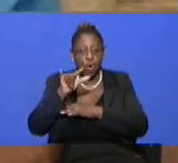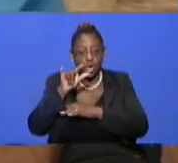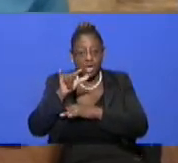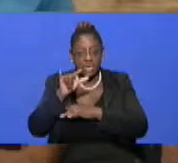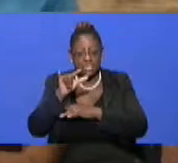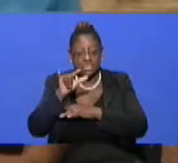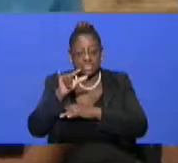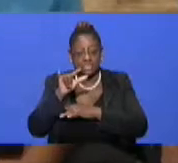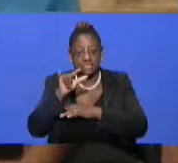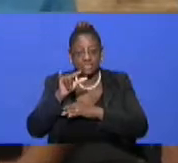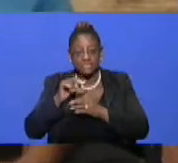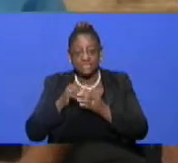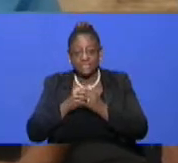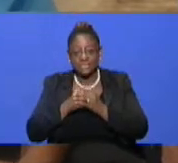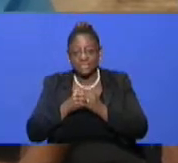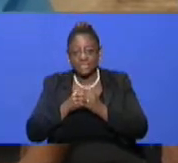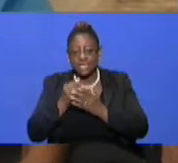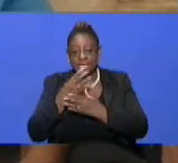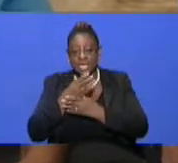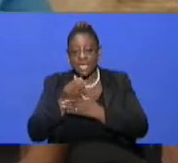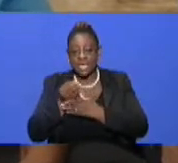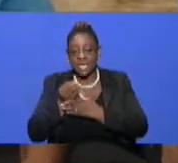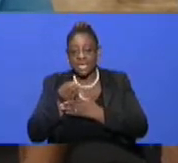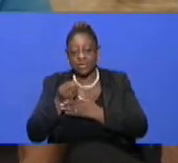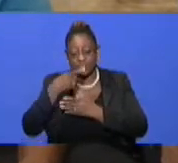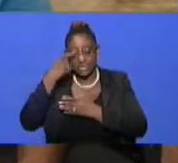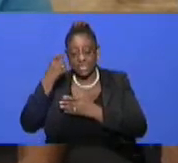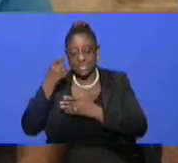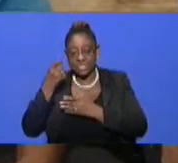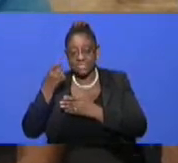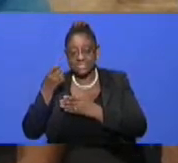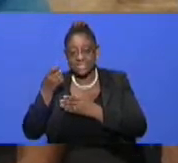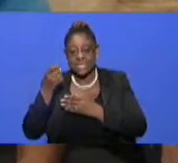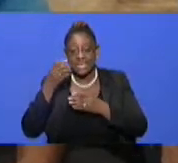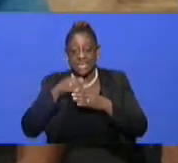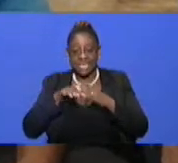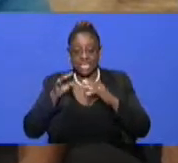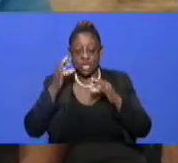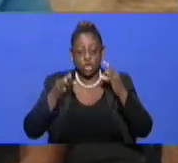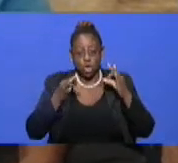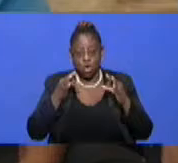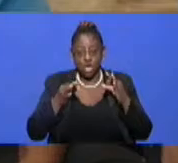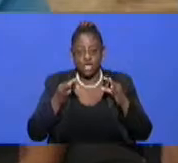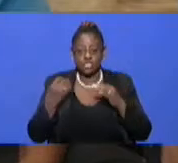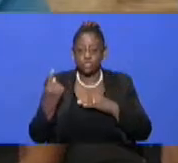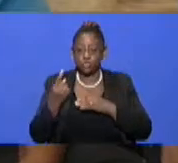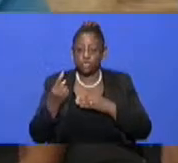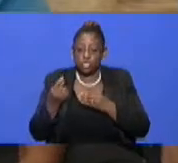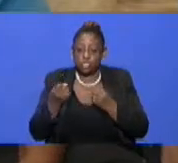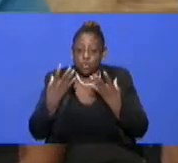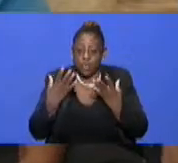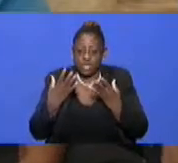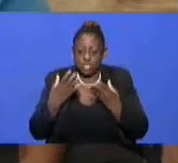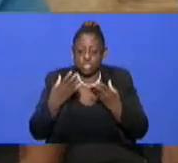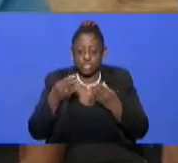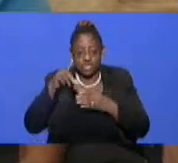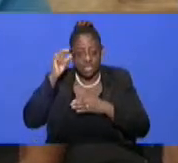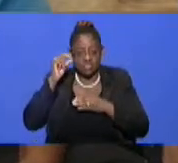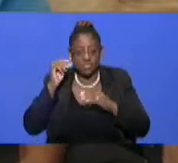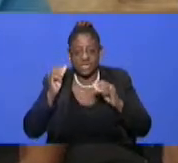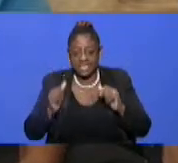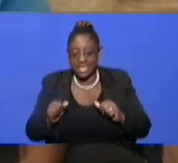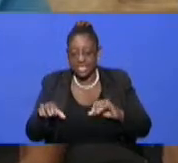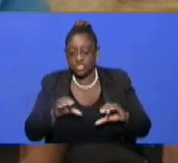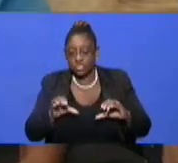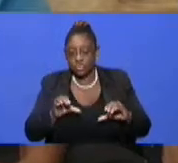And like you said, because the case is in court, you don't go so far, but you got our backing. We're going to back you